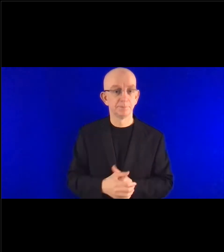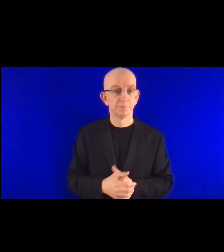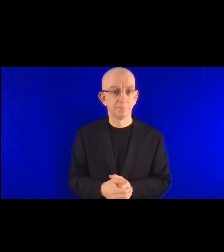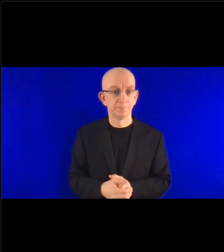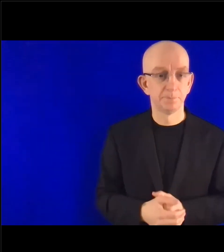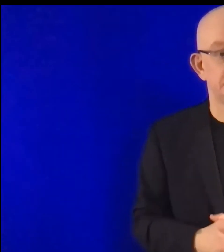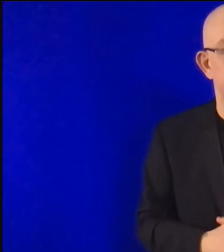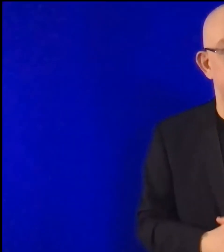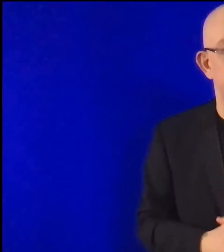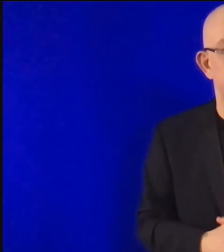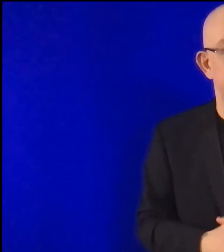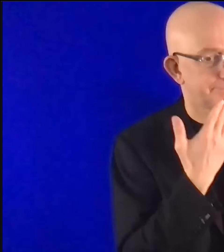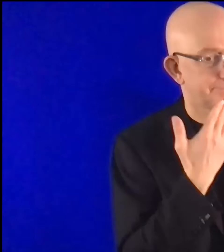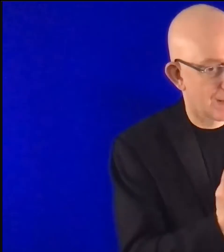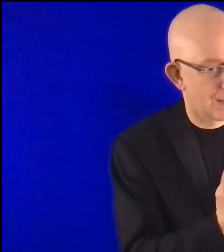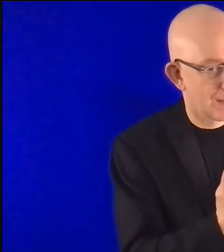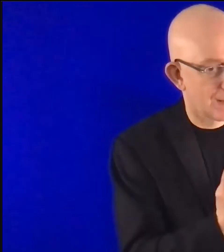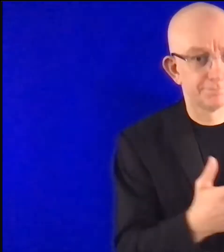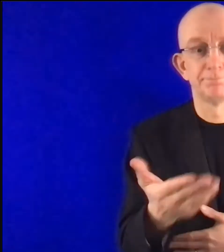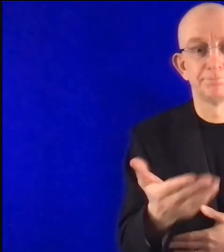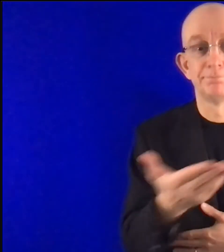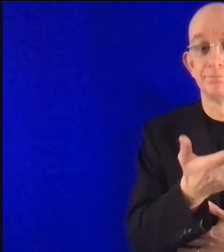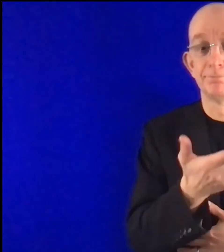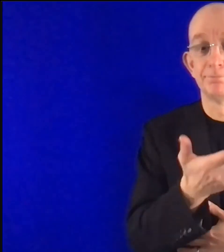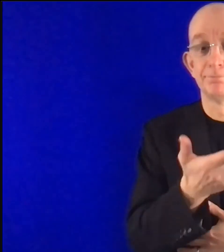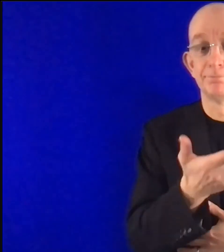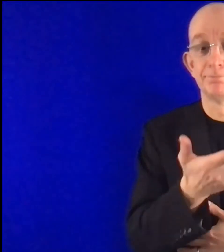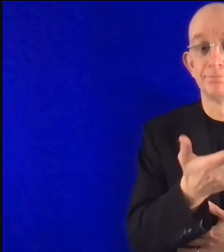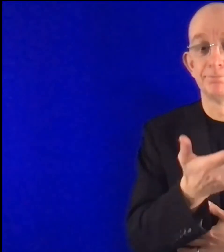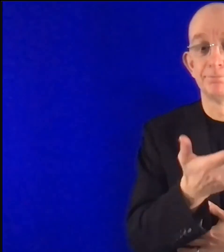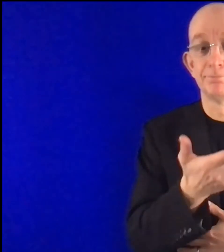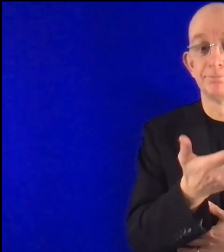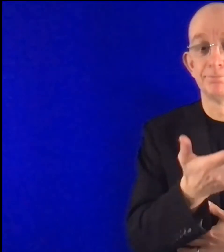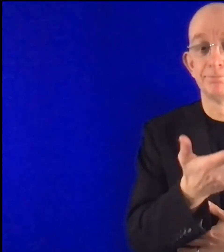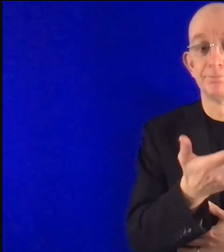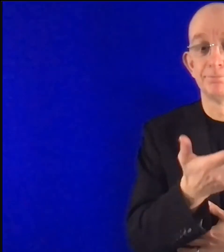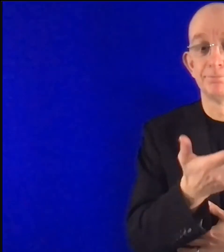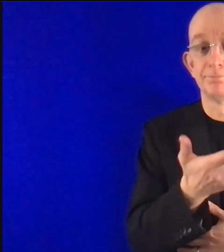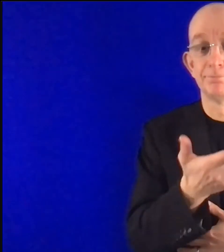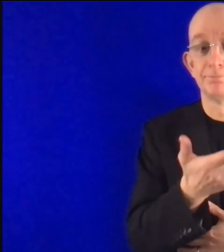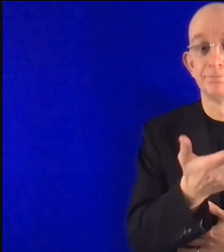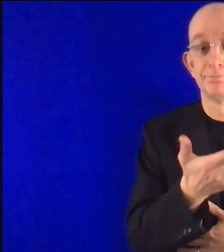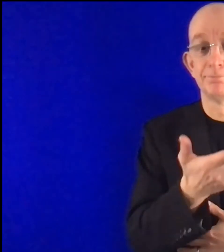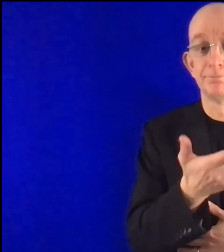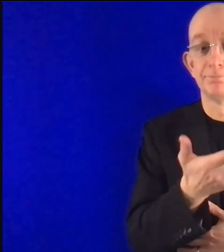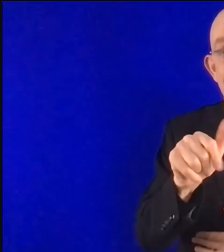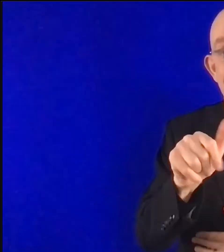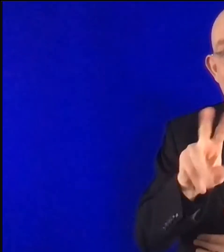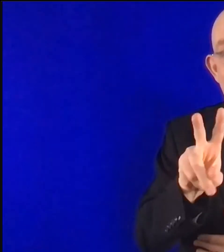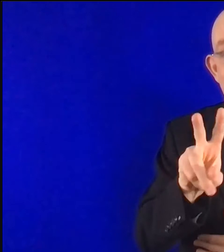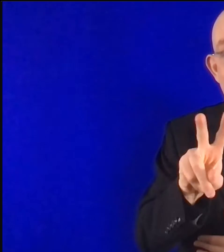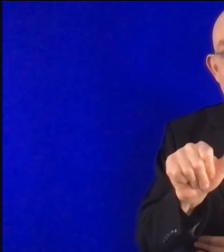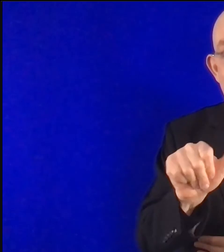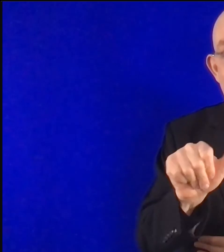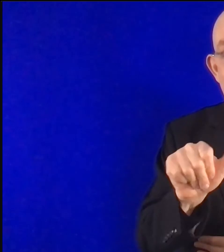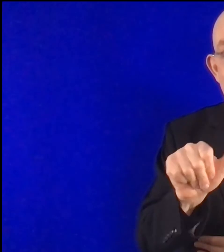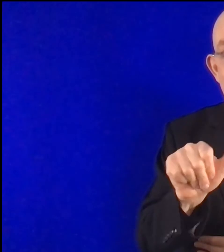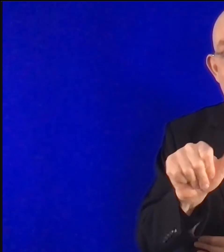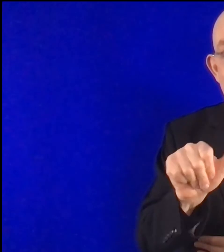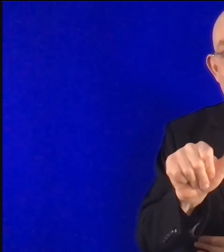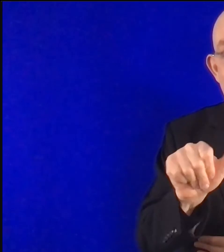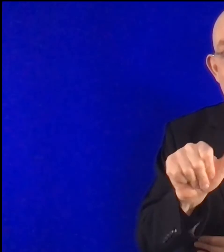am a self-advocate with multiple sclerosis, and I also advocate for